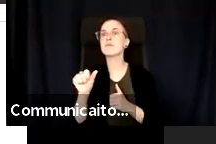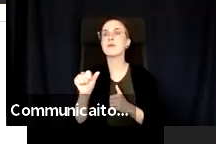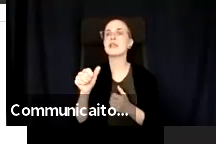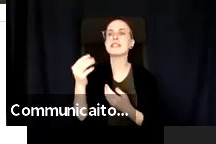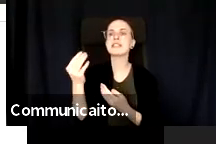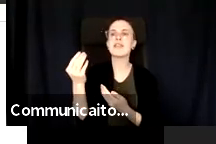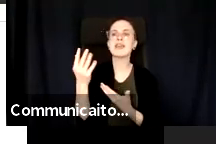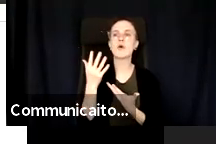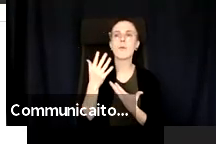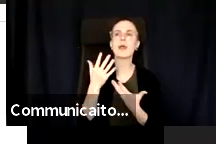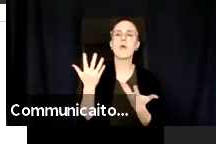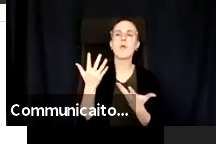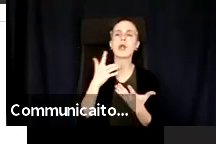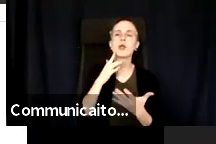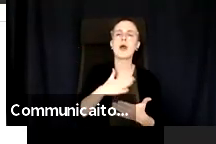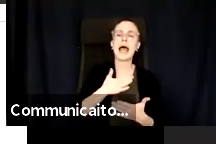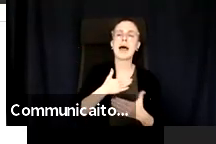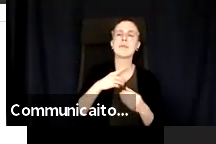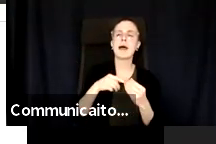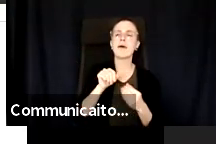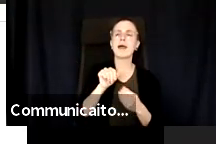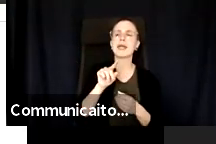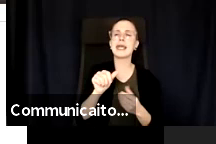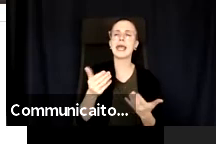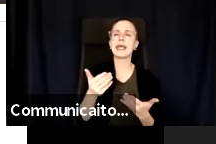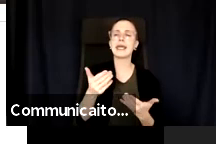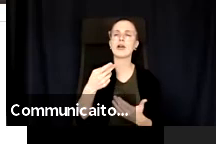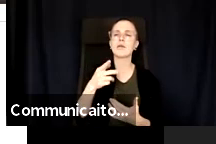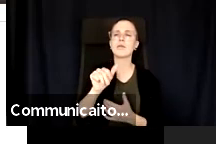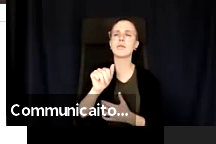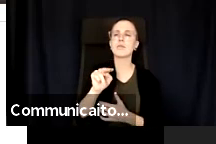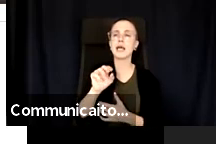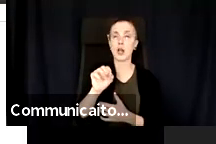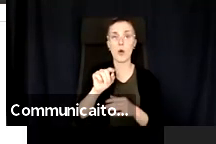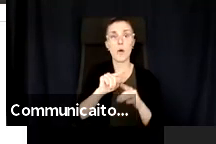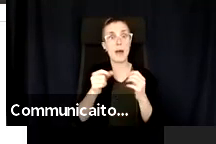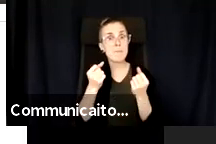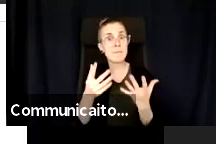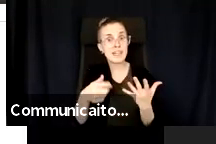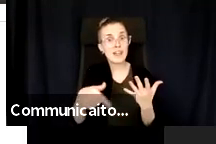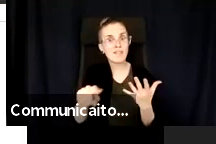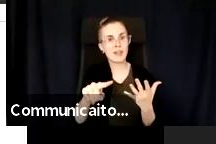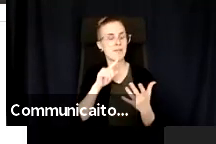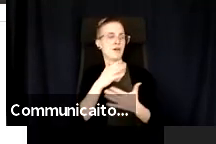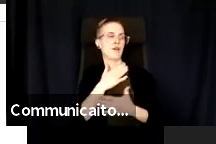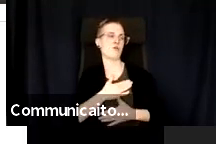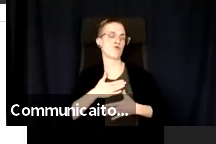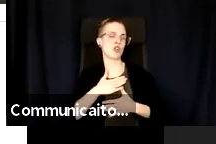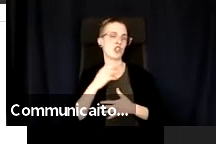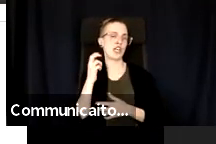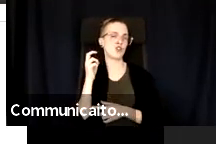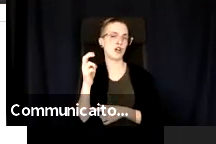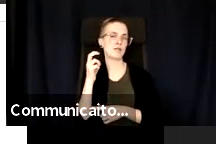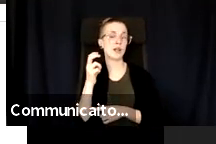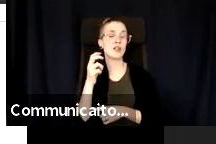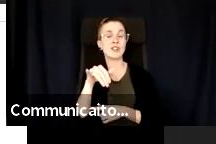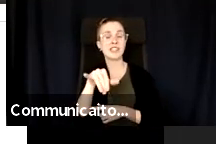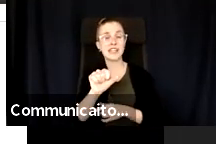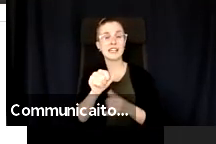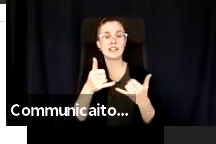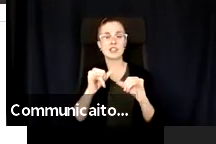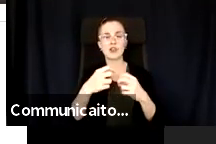And they said transportation. There are a lot of problems with transportation, but apparently they do appreciate that it is accessible.